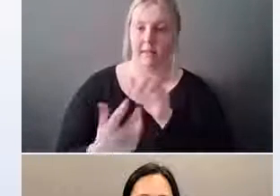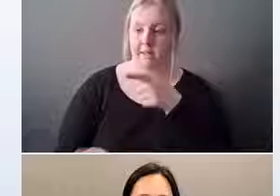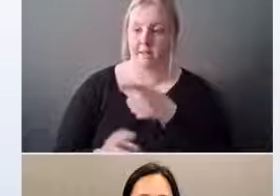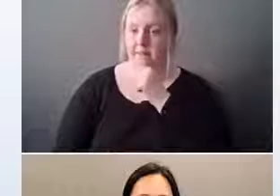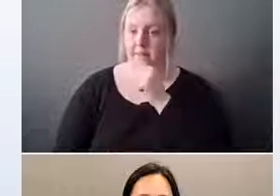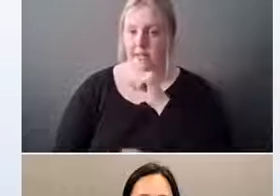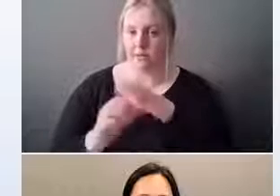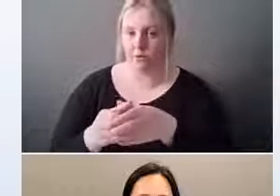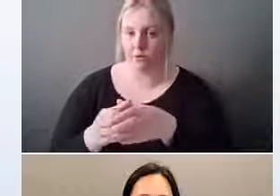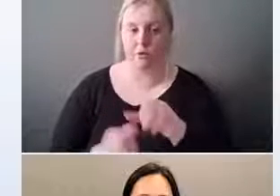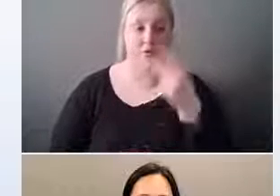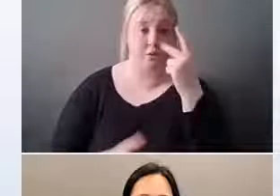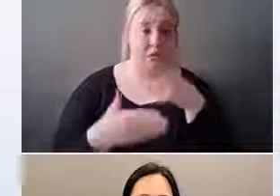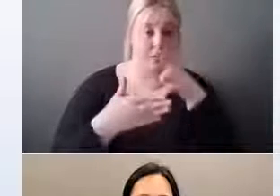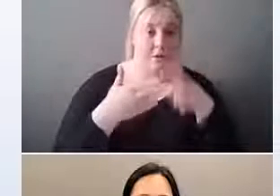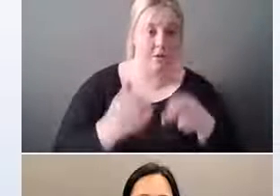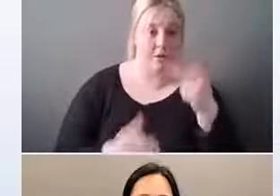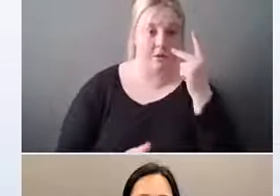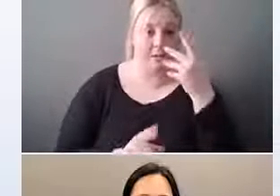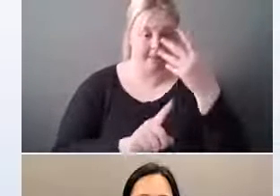the results, we see that in the last 4 months,